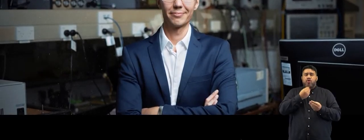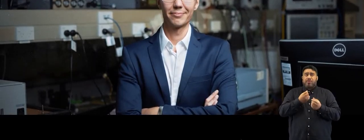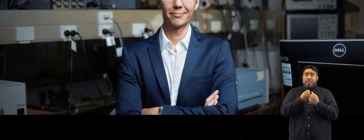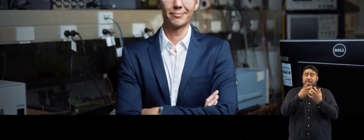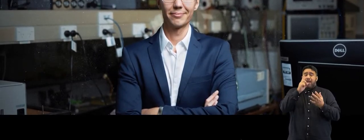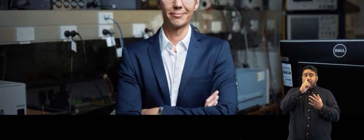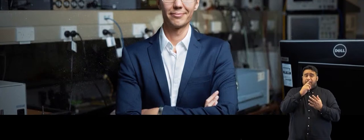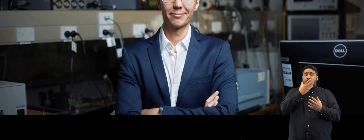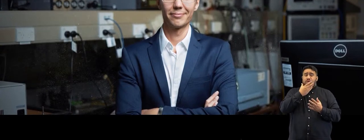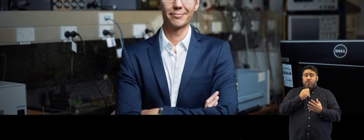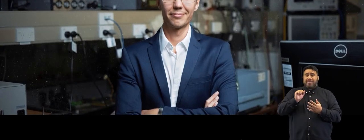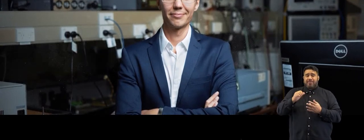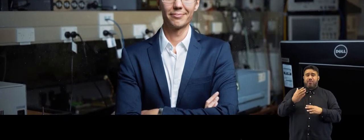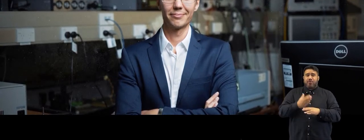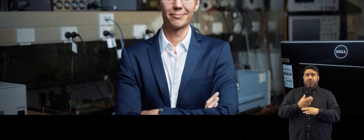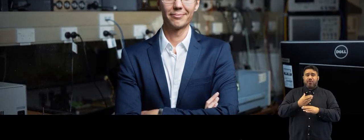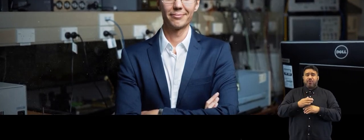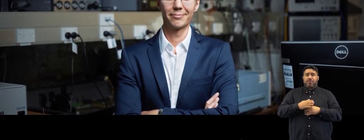broad impact.